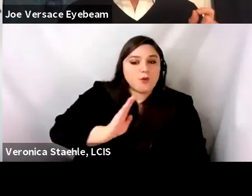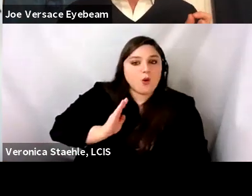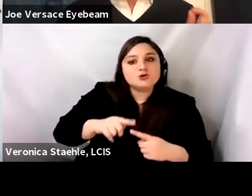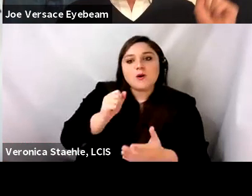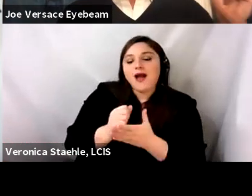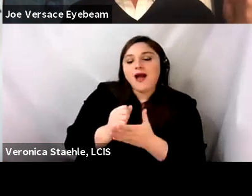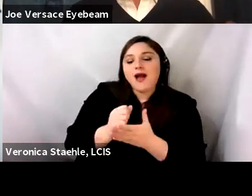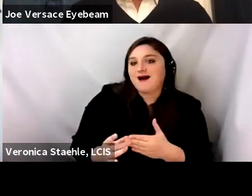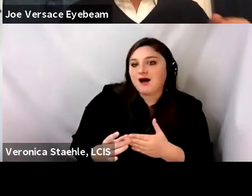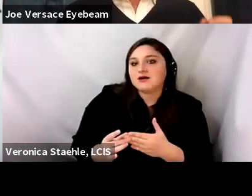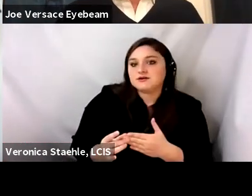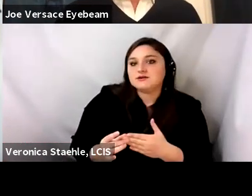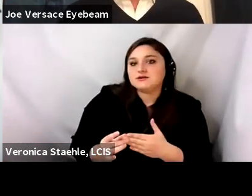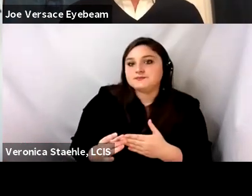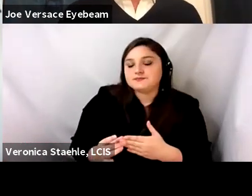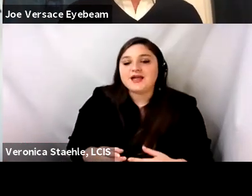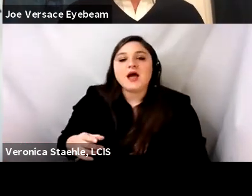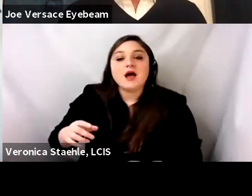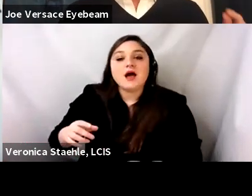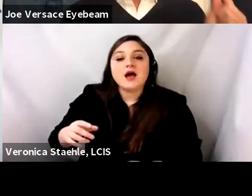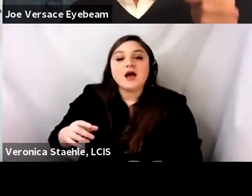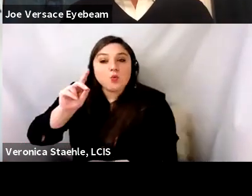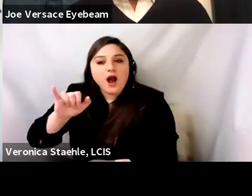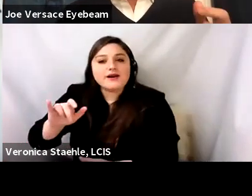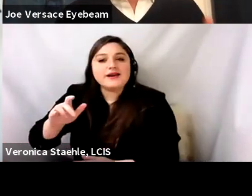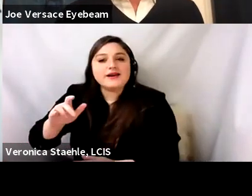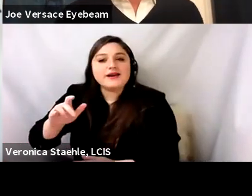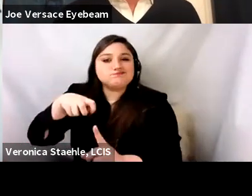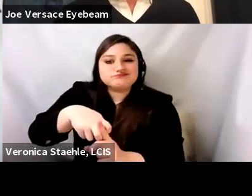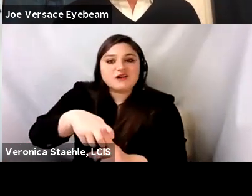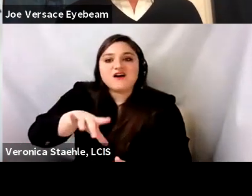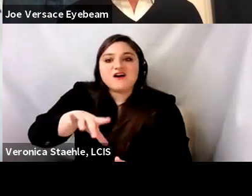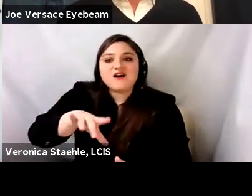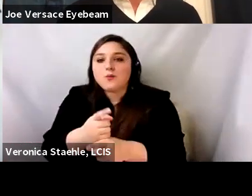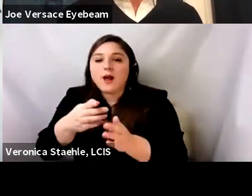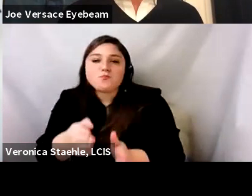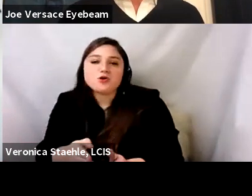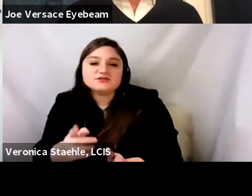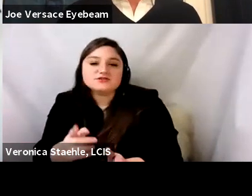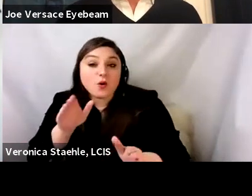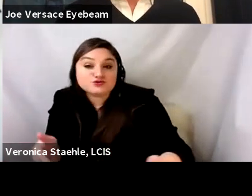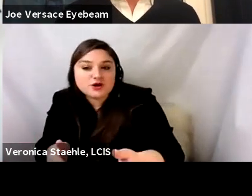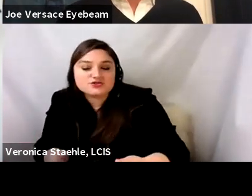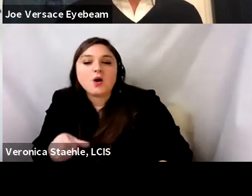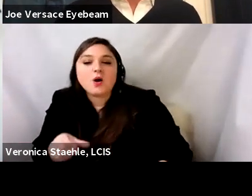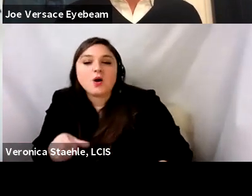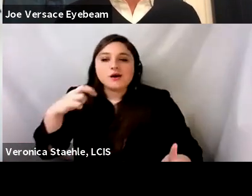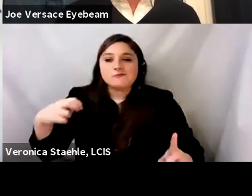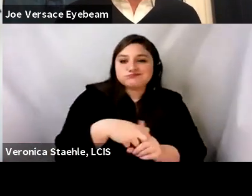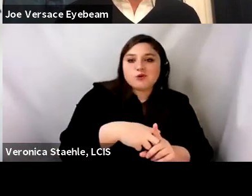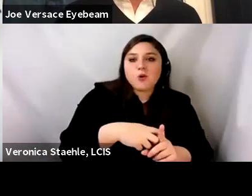connection, might be the right person to be a part of the dialogue, might be the right person to make the introduction. And so it becomes